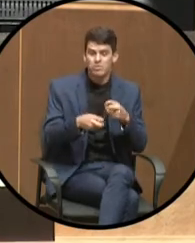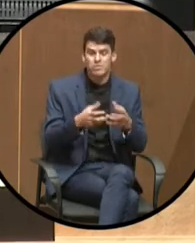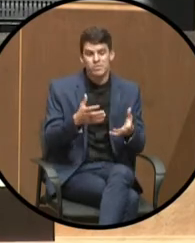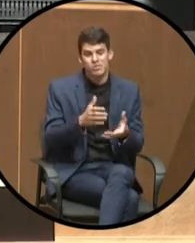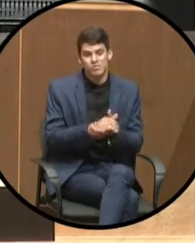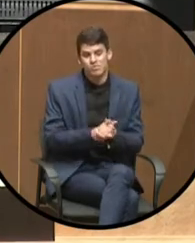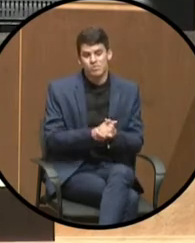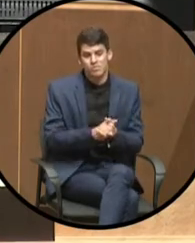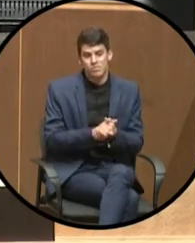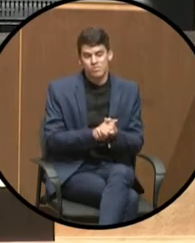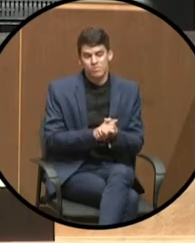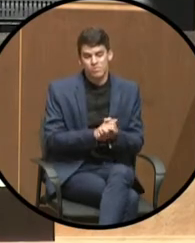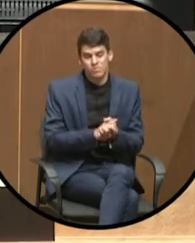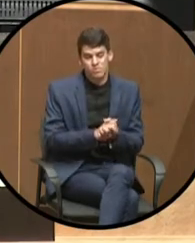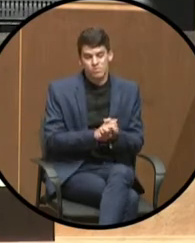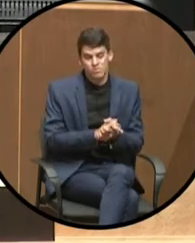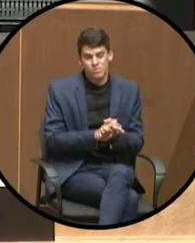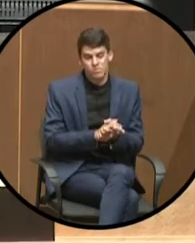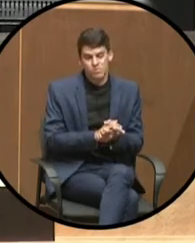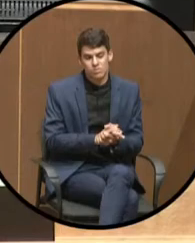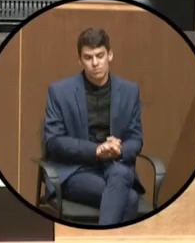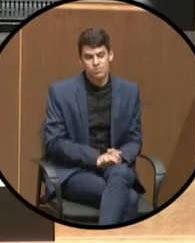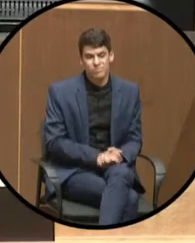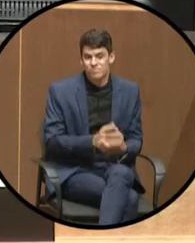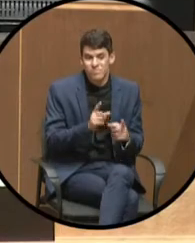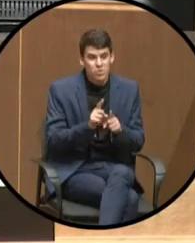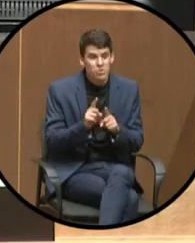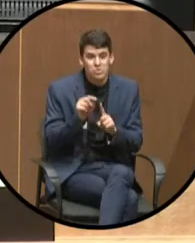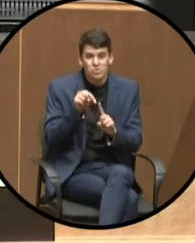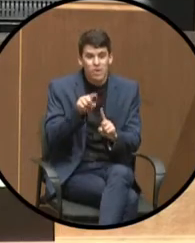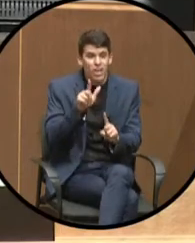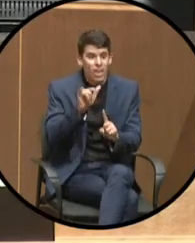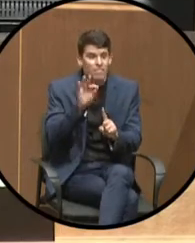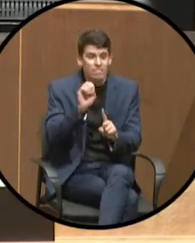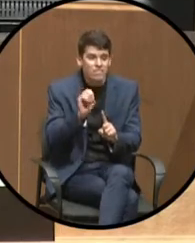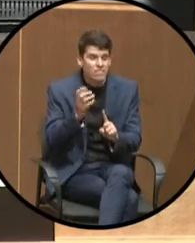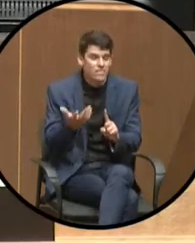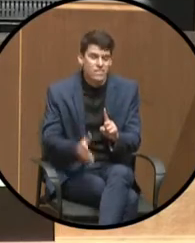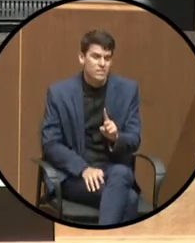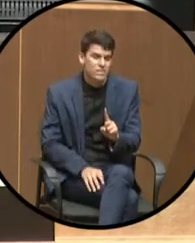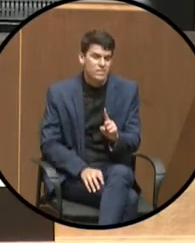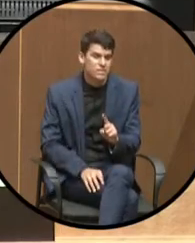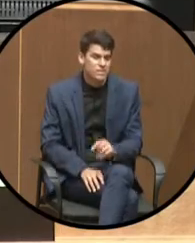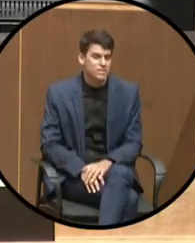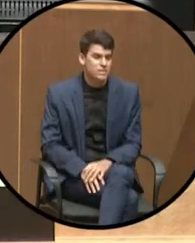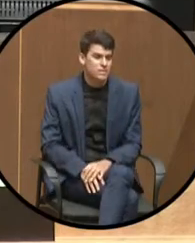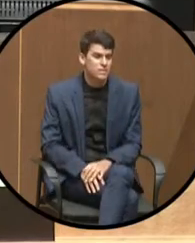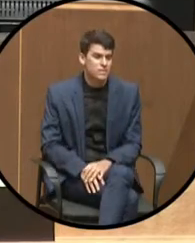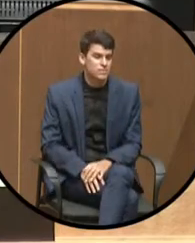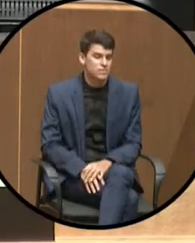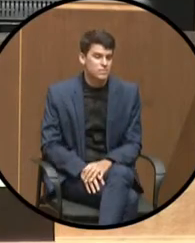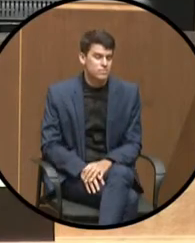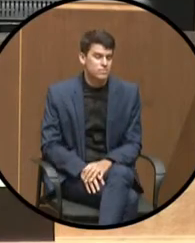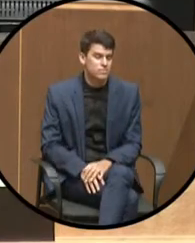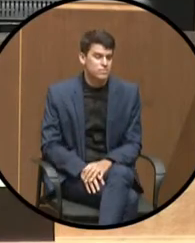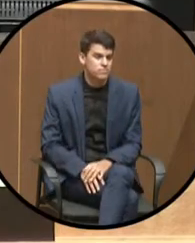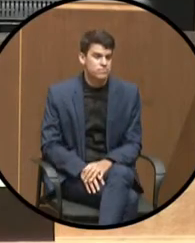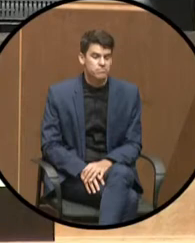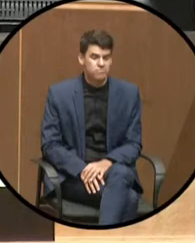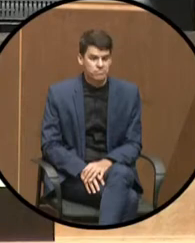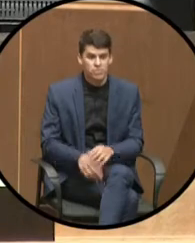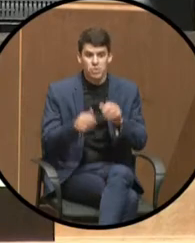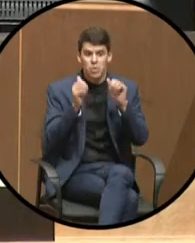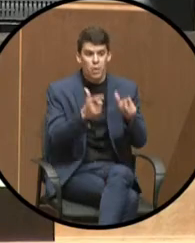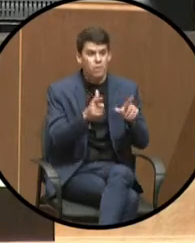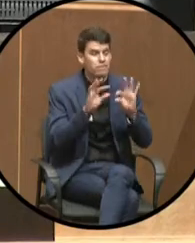and also it's also about life, because every parent, every family have